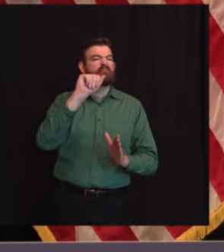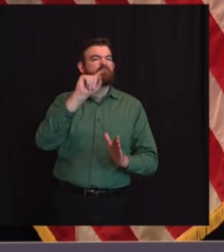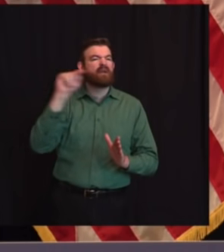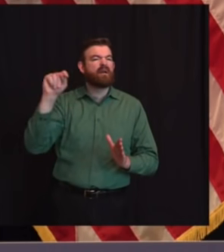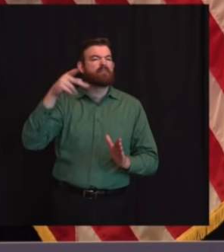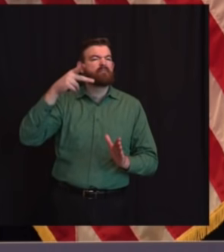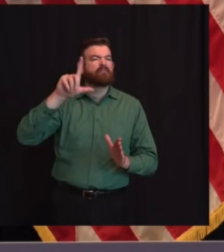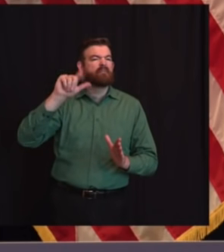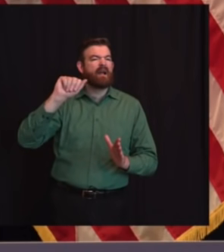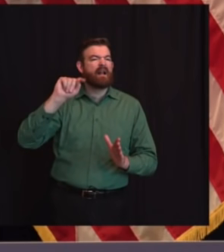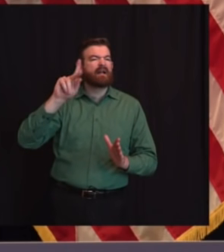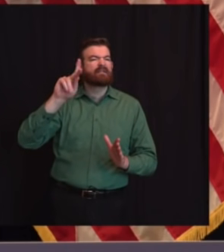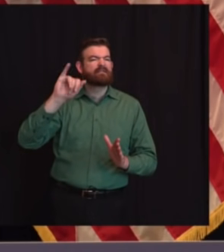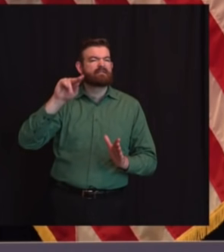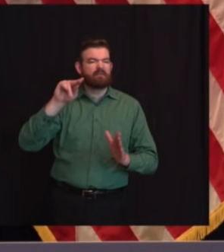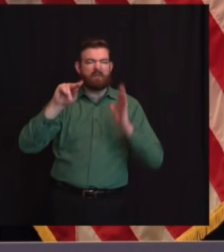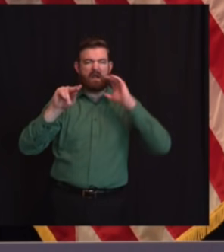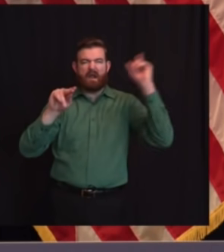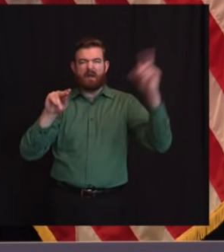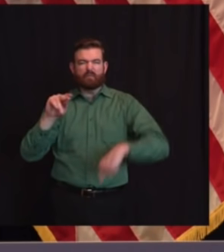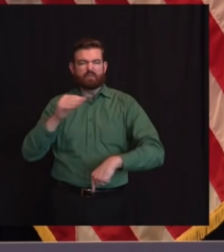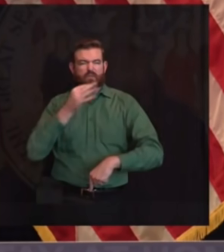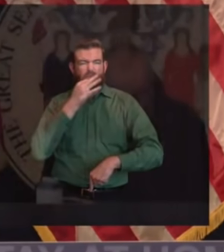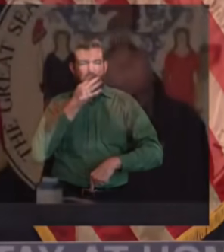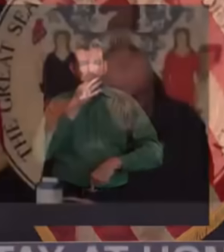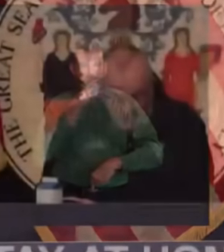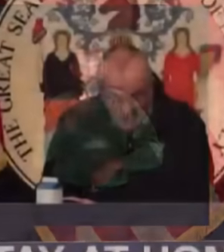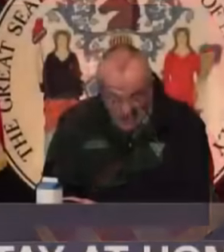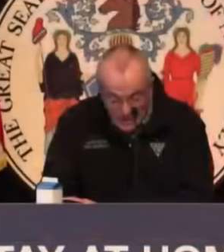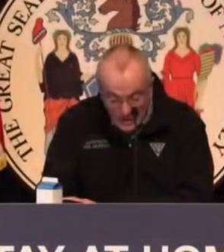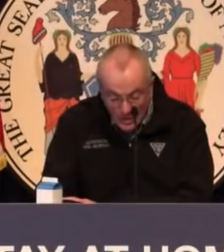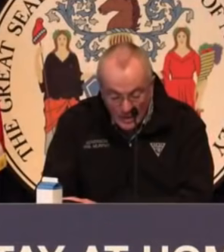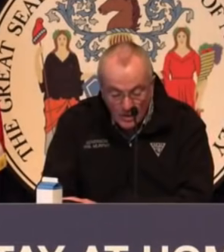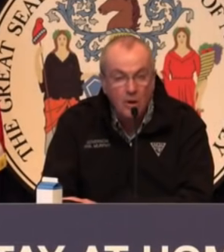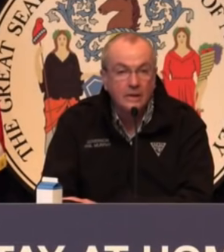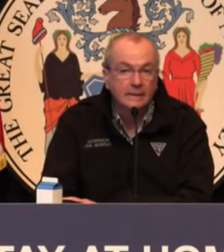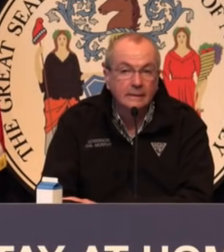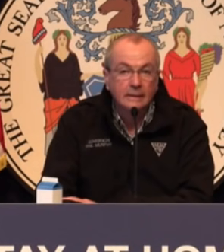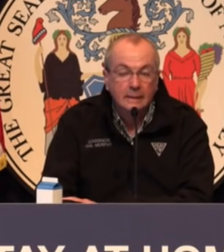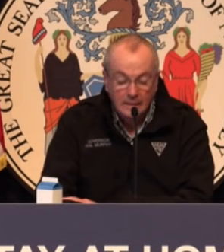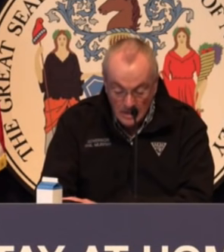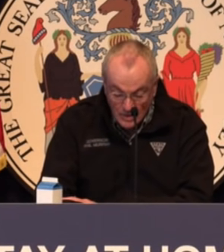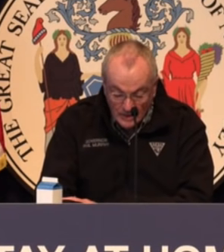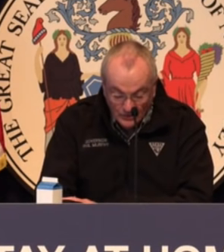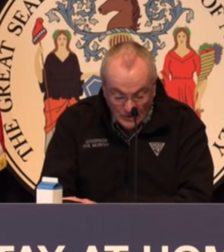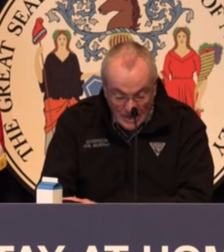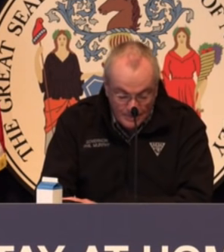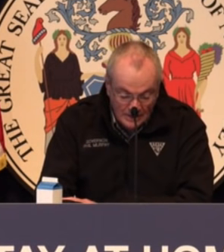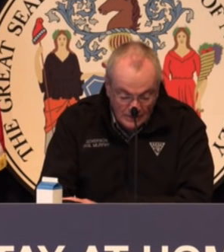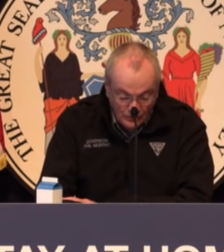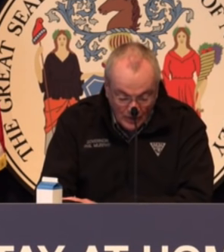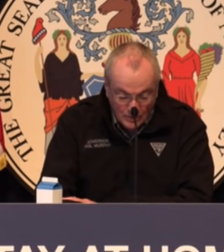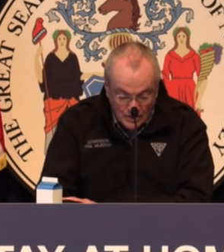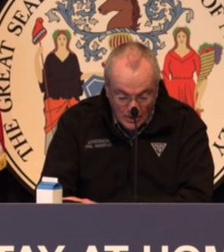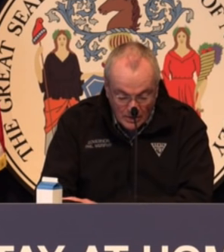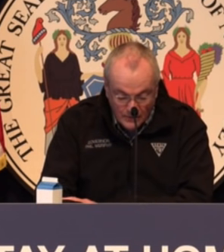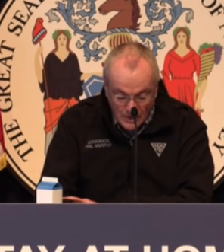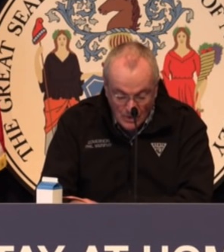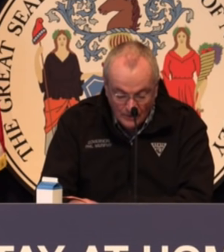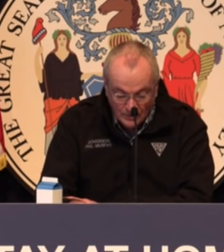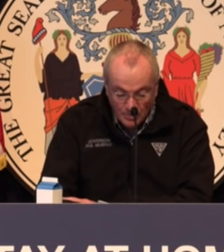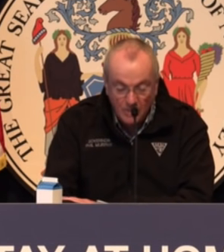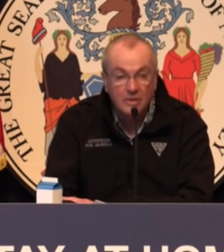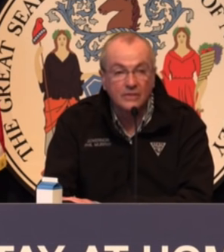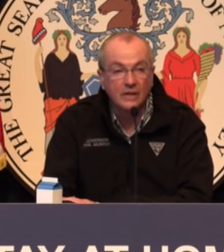update, late yesterday afternoon, I received a call from Eric Hargan. Eric is the Deputy Secretary